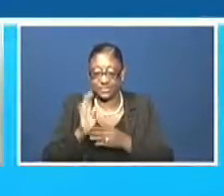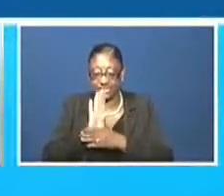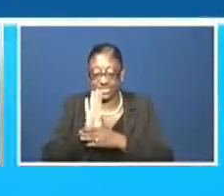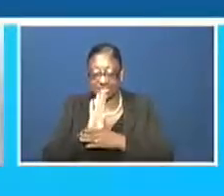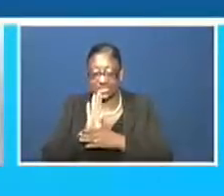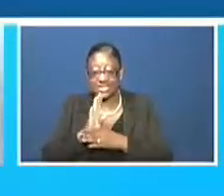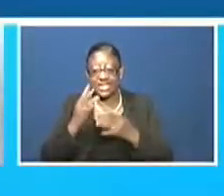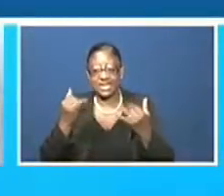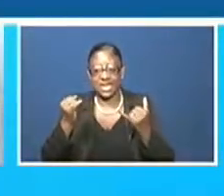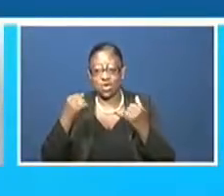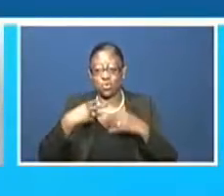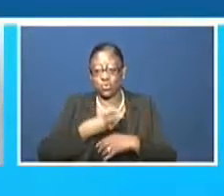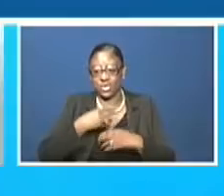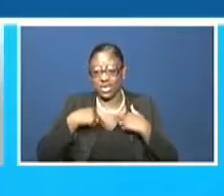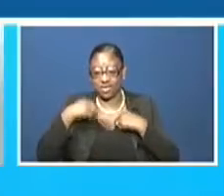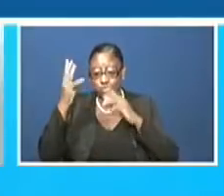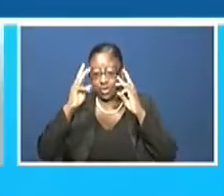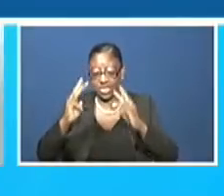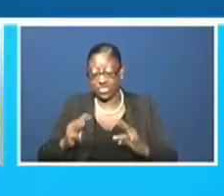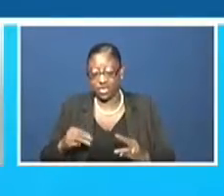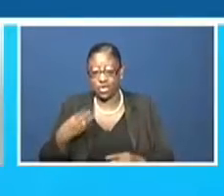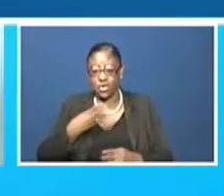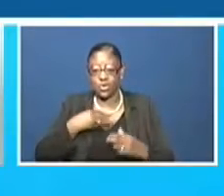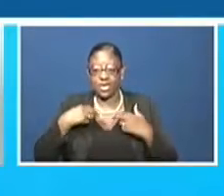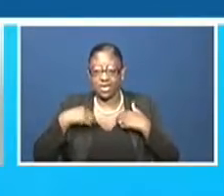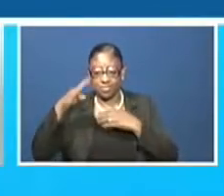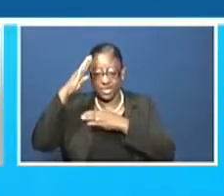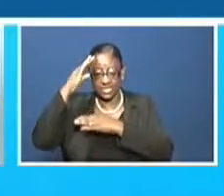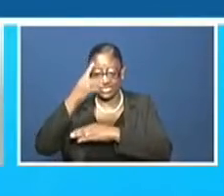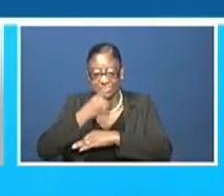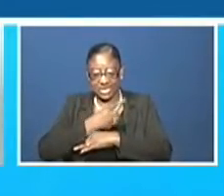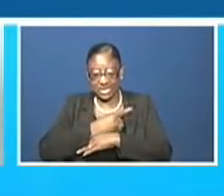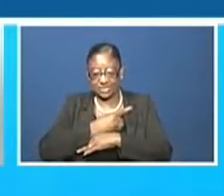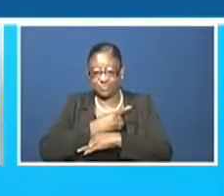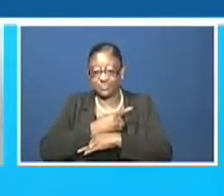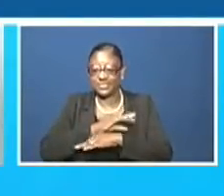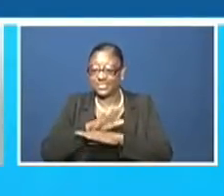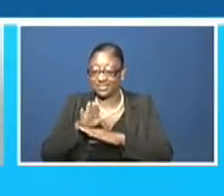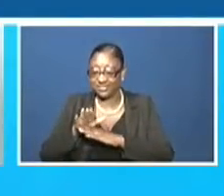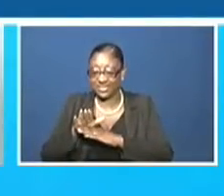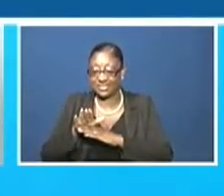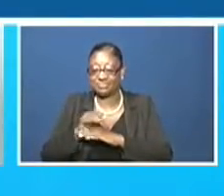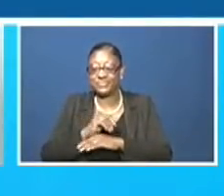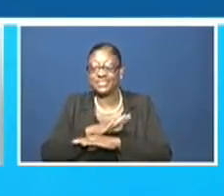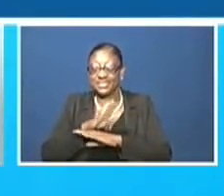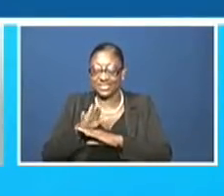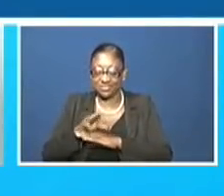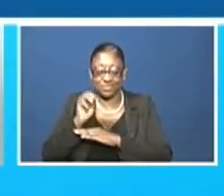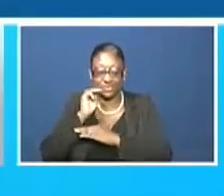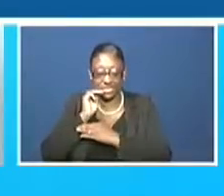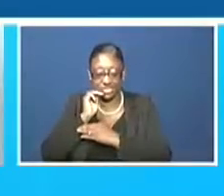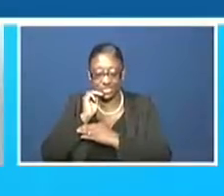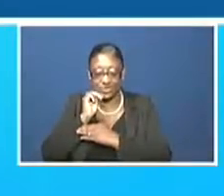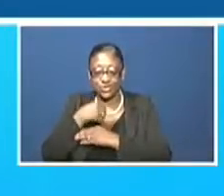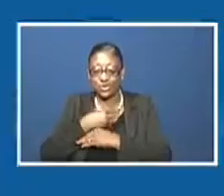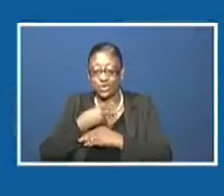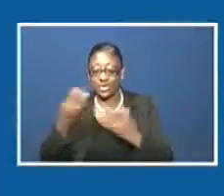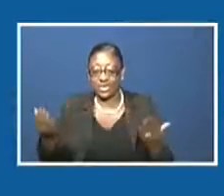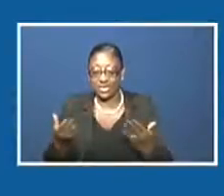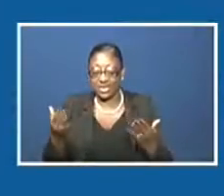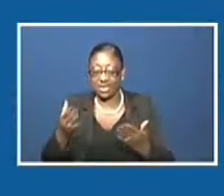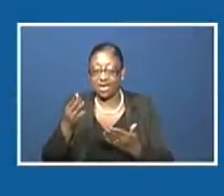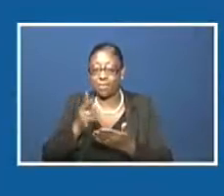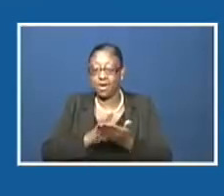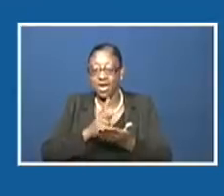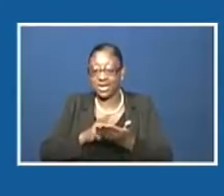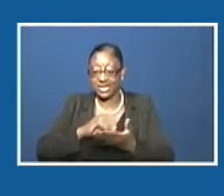time now for a check on Family Island weather with Chief Meteorologist Basil Dean. Good evening, Basil. Good evening, Bakishla. We are currently under